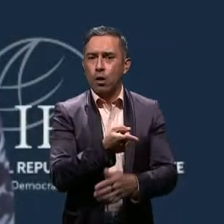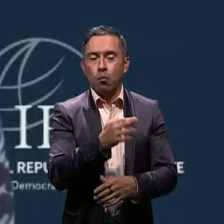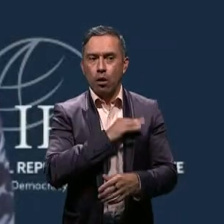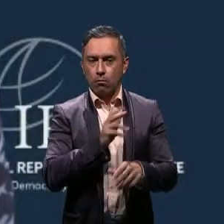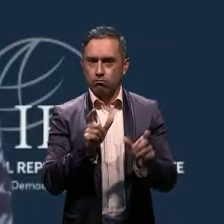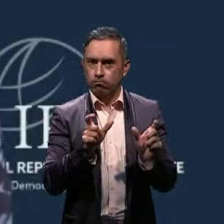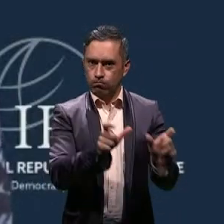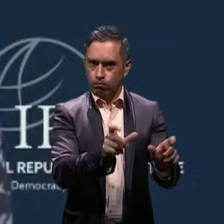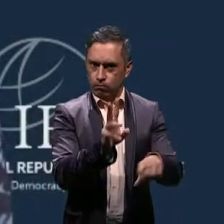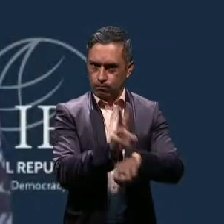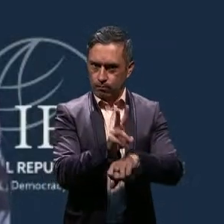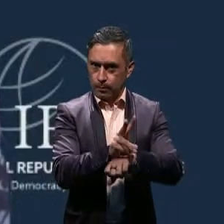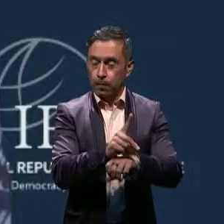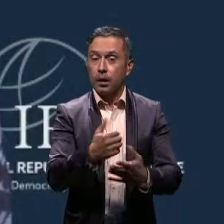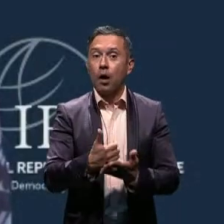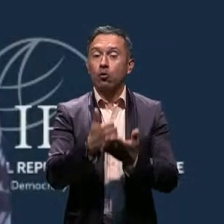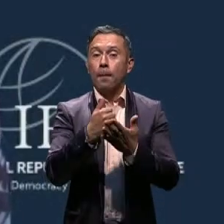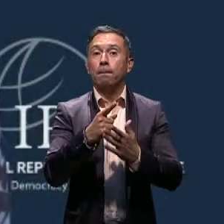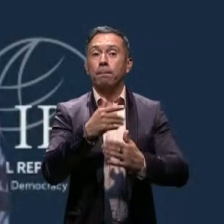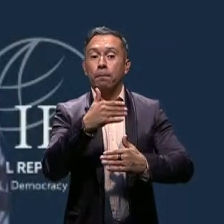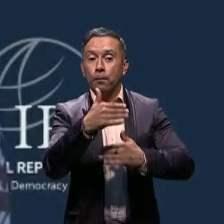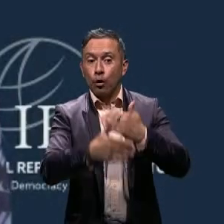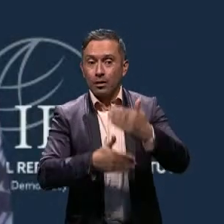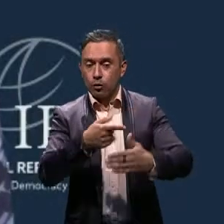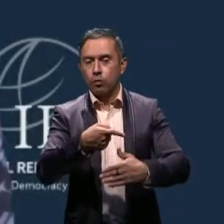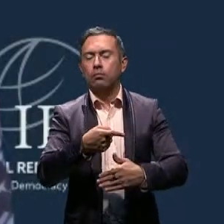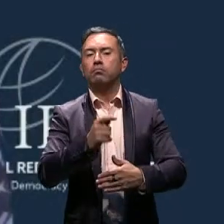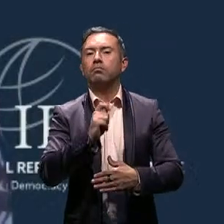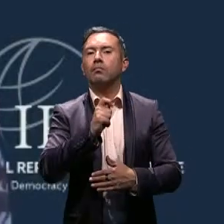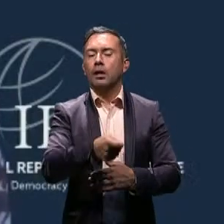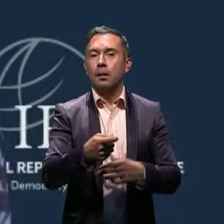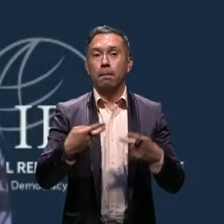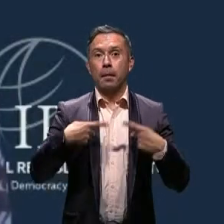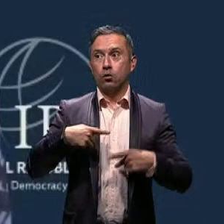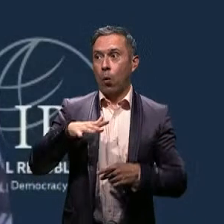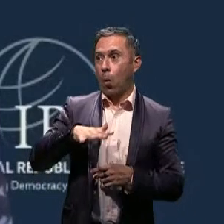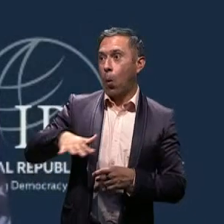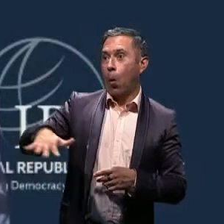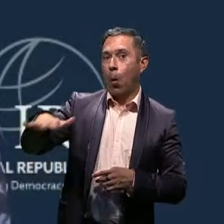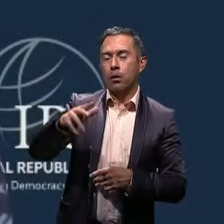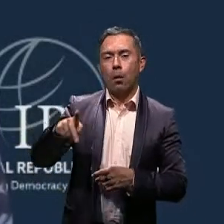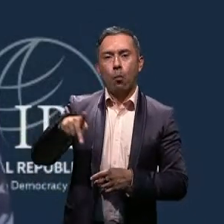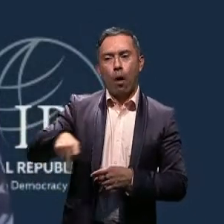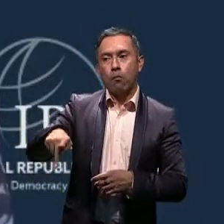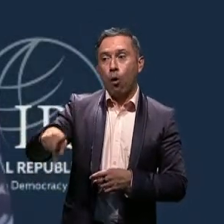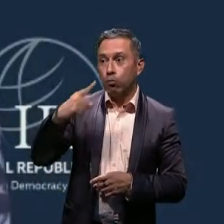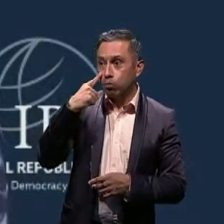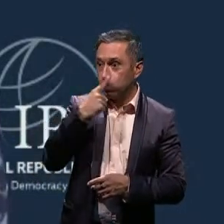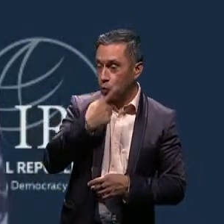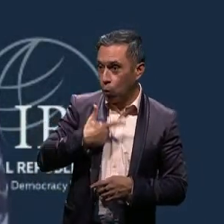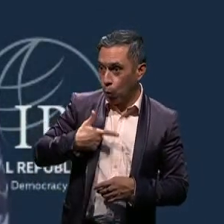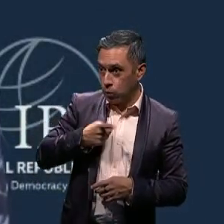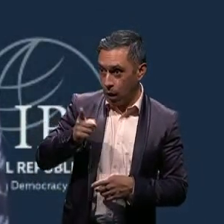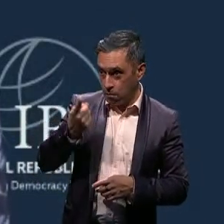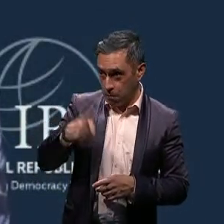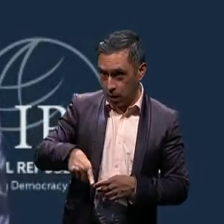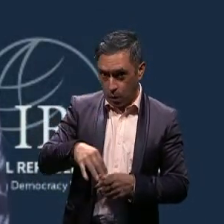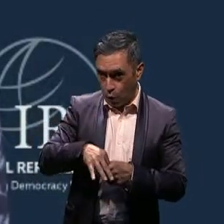and we have helped guarantee that the process reflects the will and the vote of the